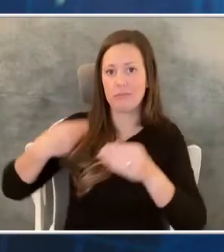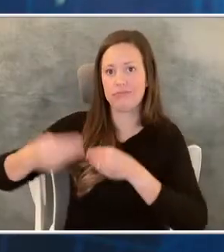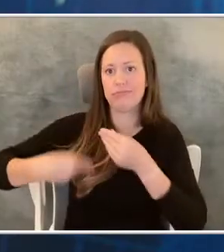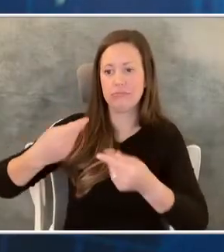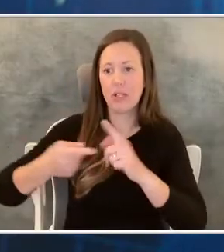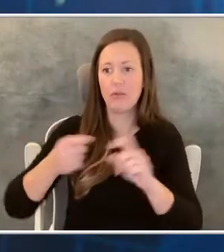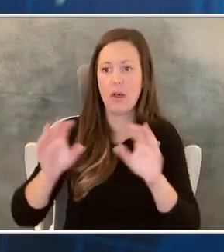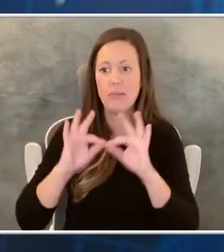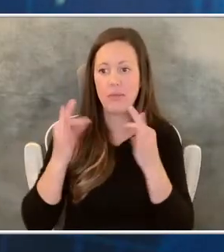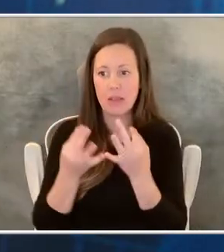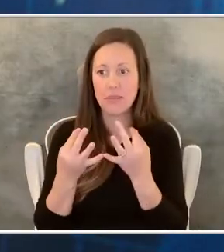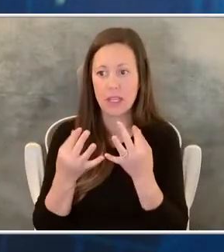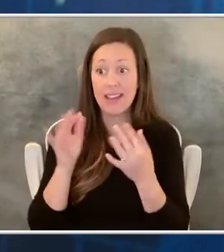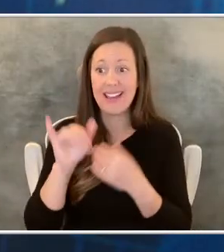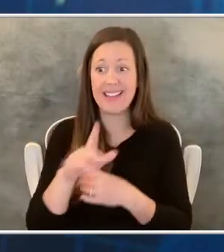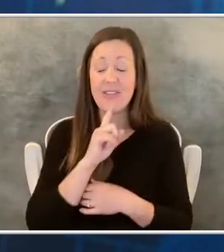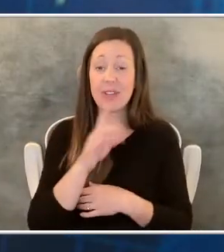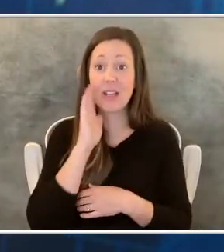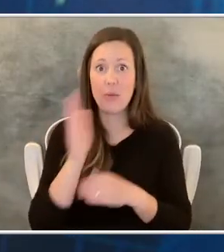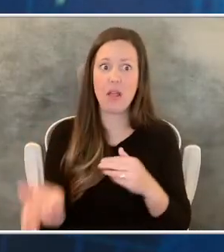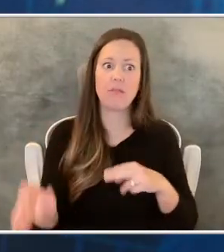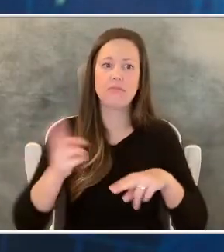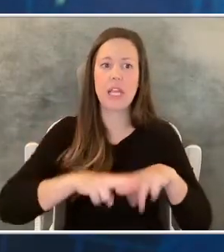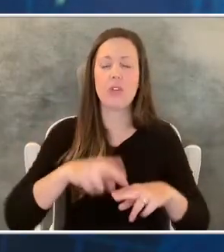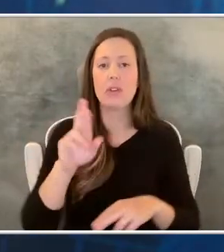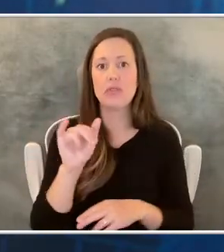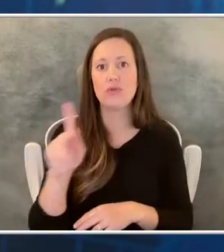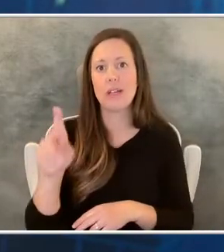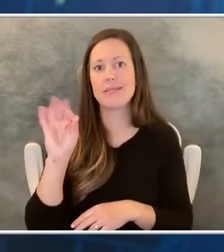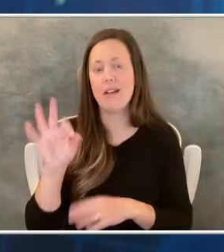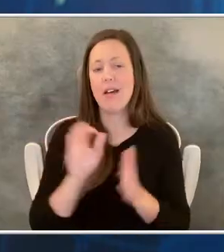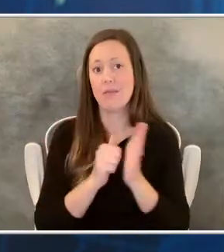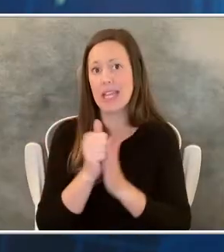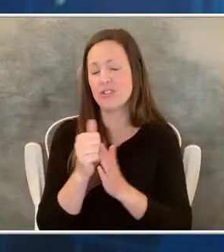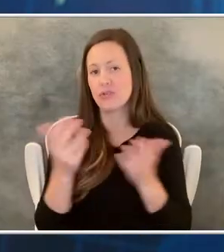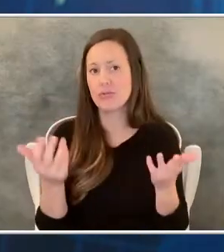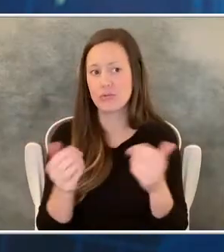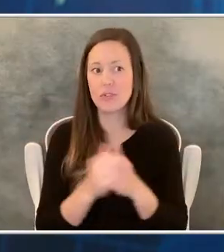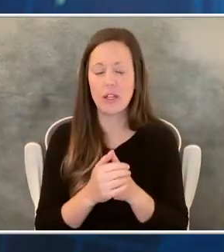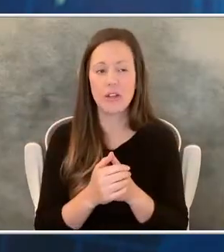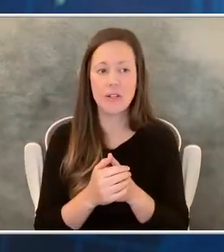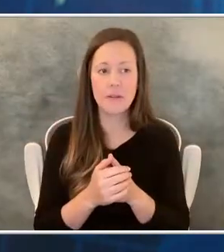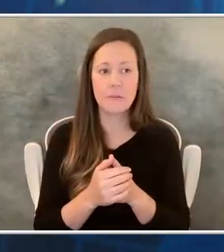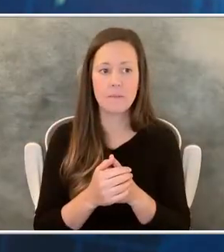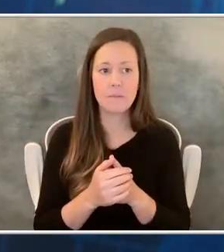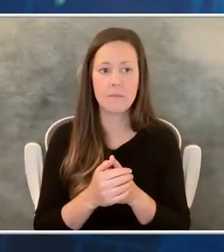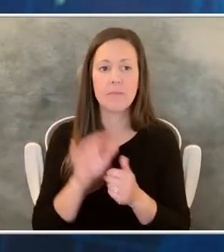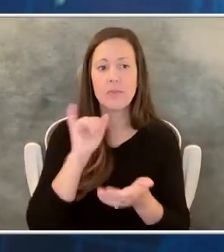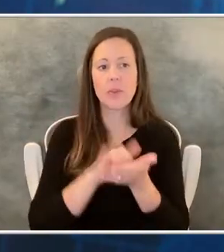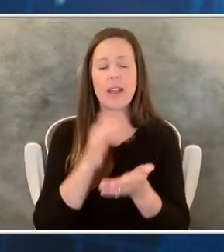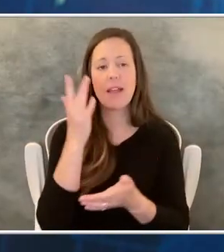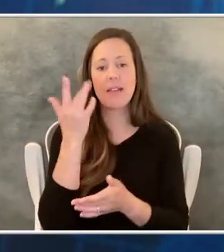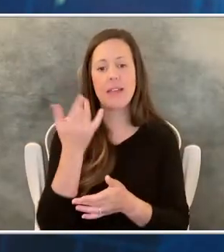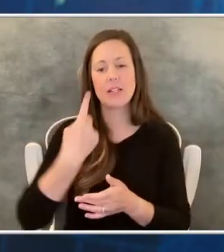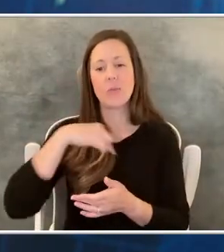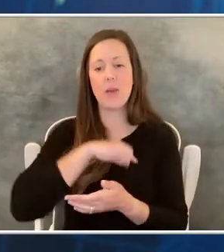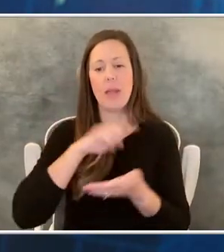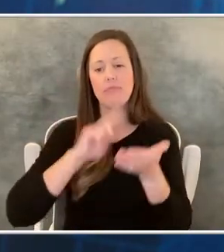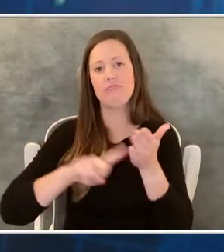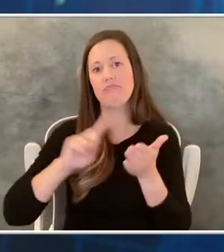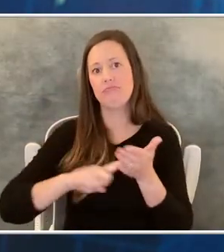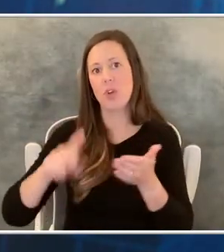which increase the risk of cancers. So that is why we do look at every cancer and see, hey, is